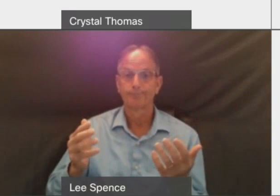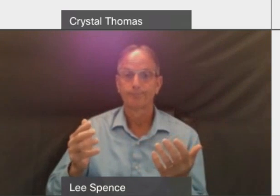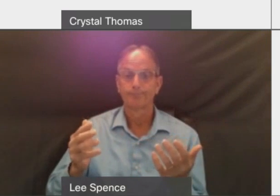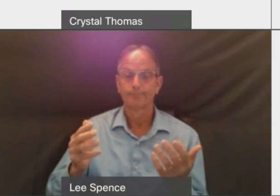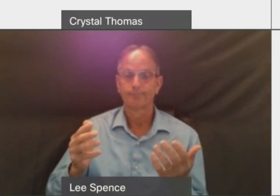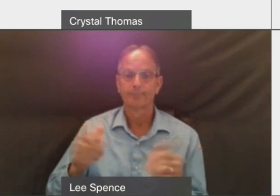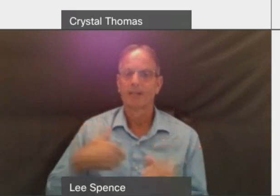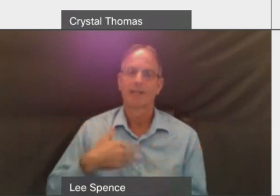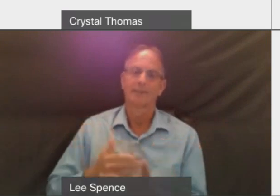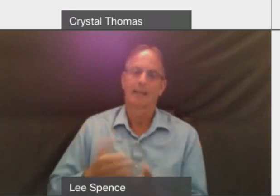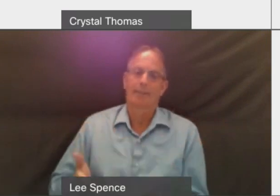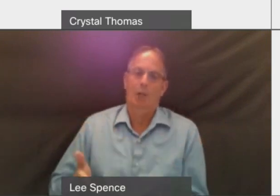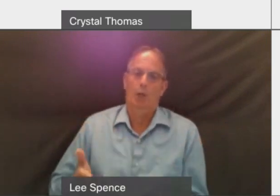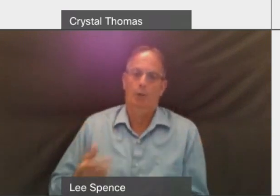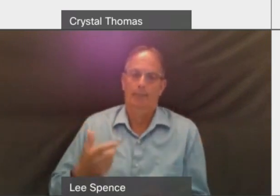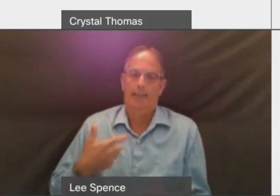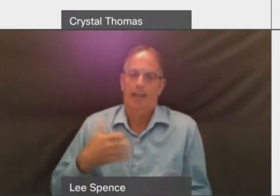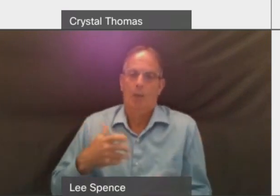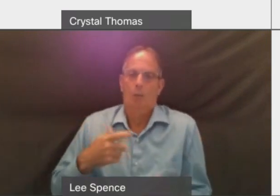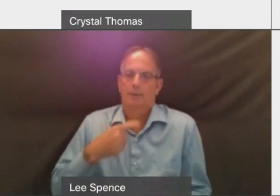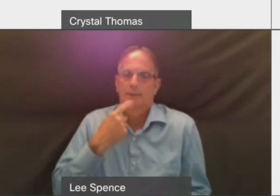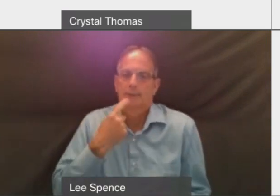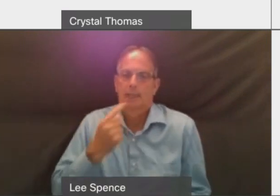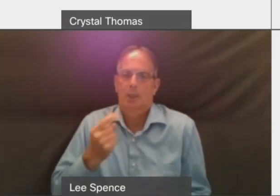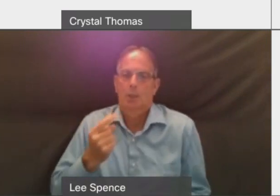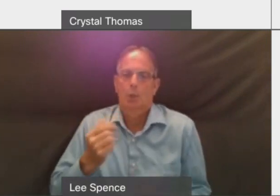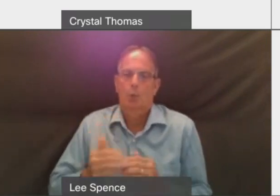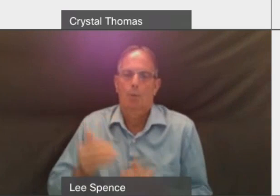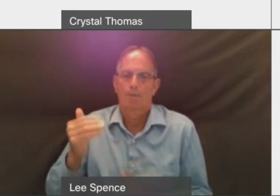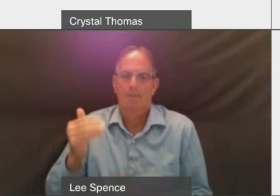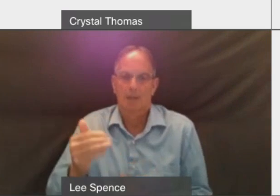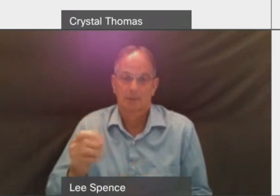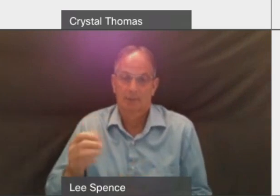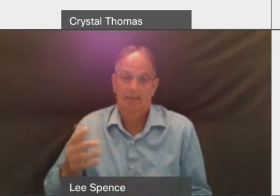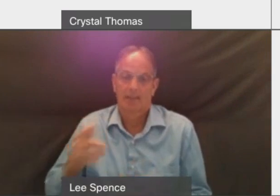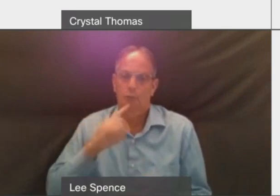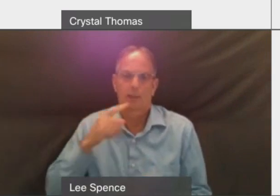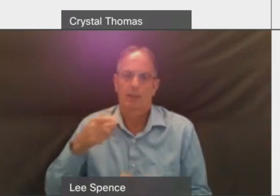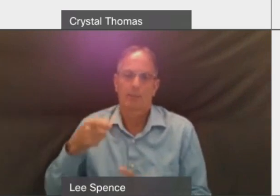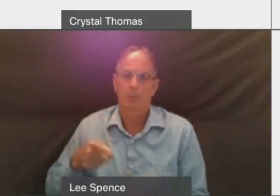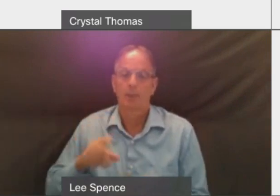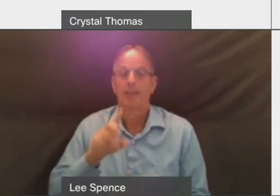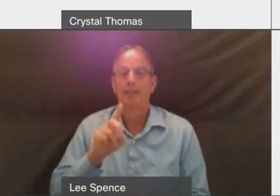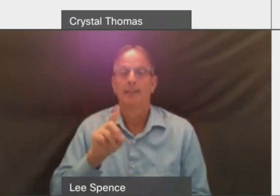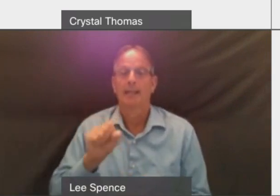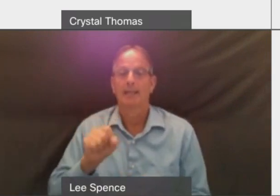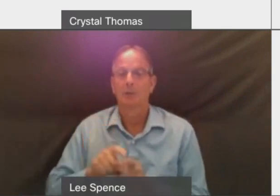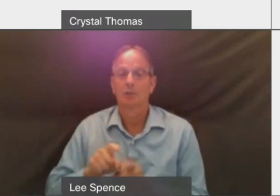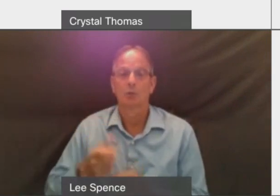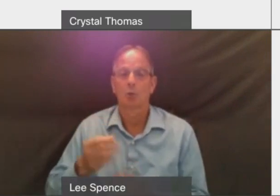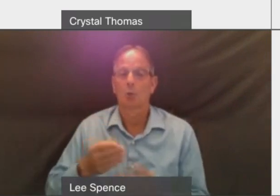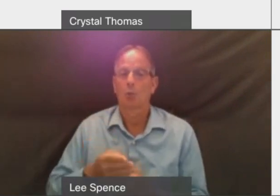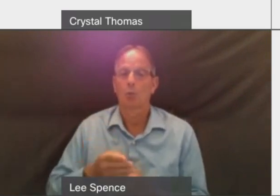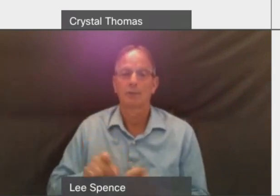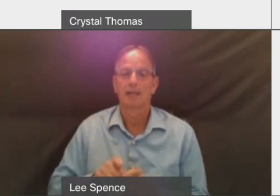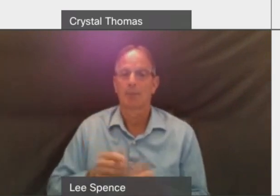I'll stop right there because I don't want to say too much about it, but that's pretty much it. And DDS as well is going through the same